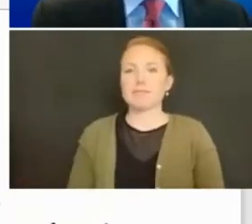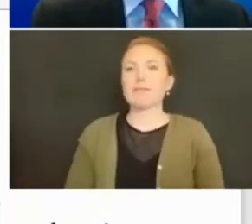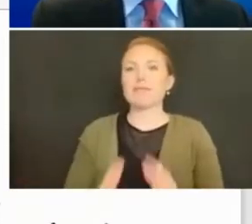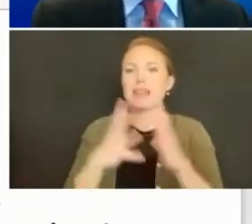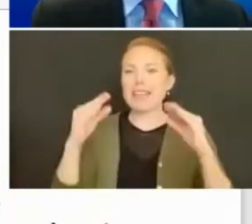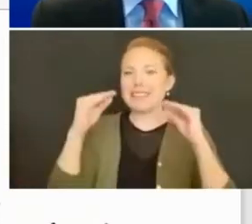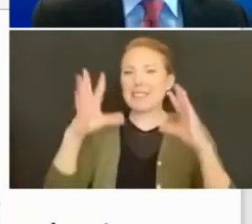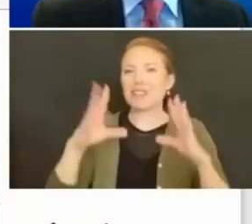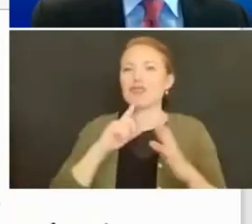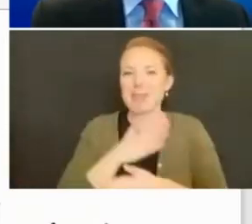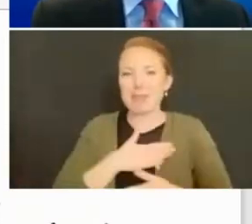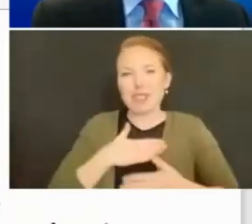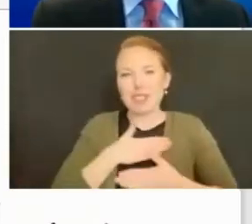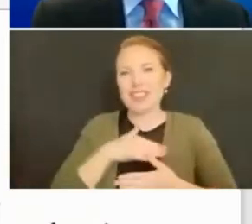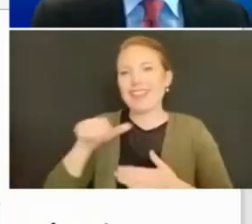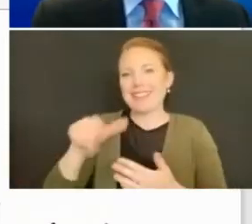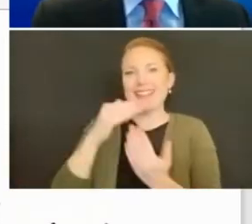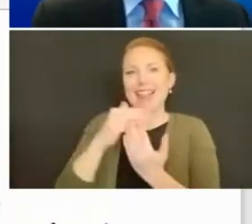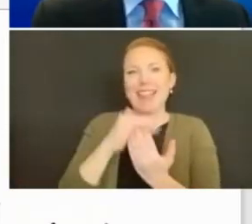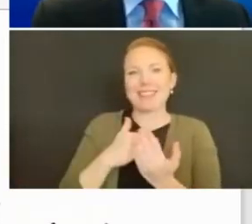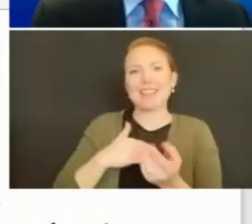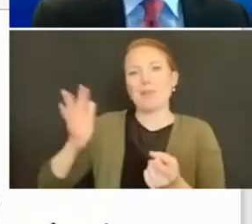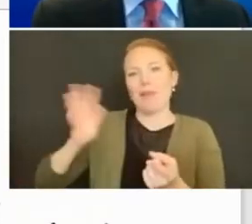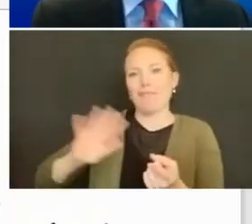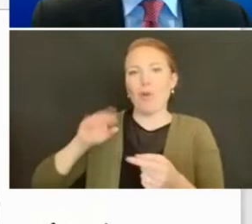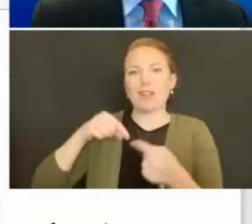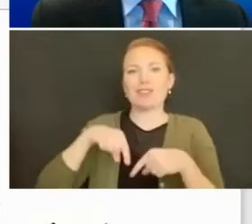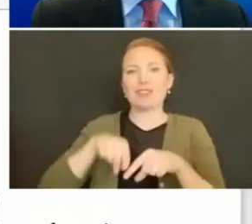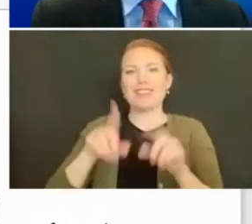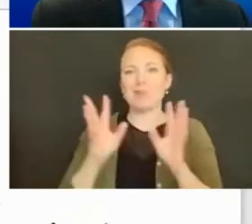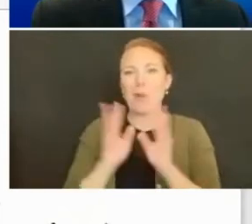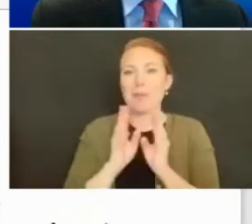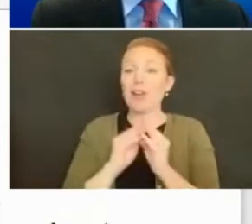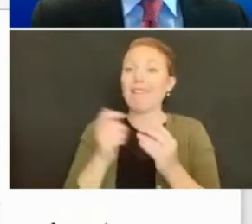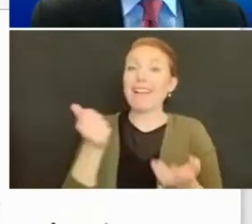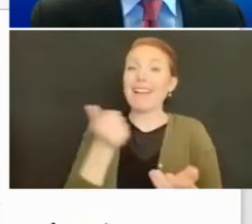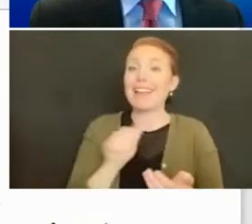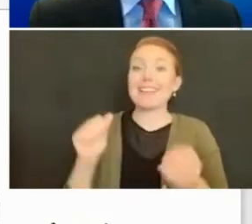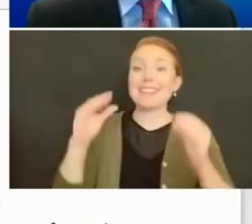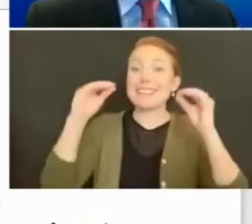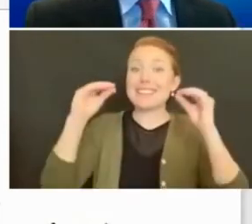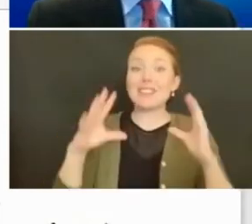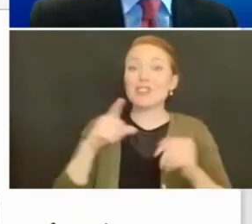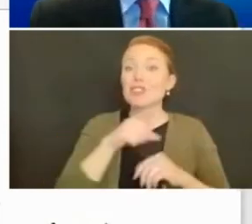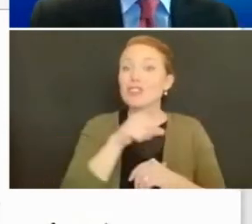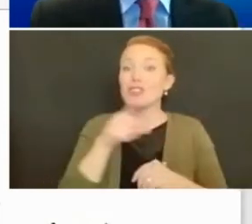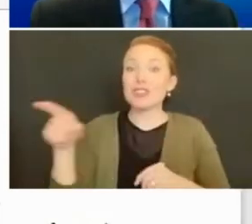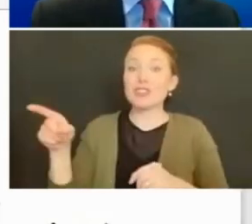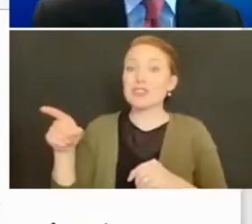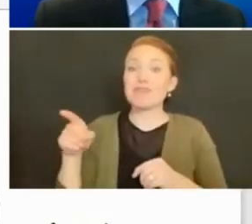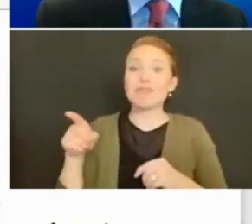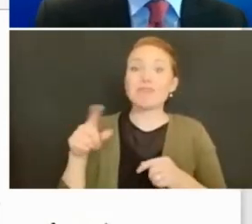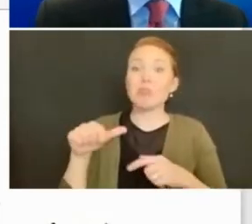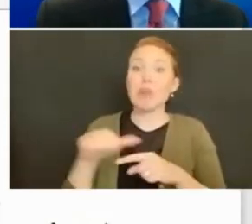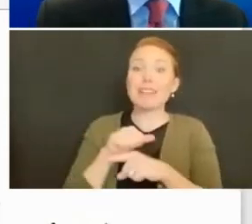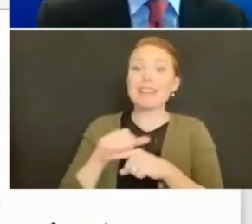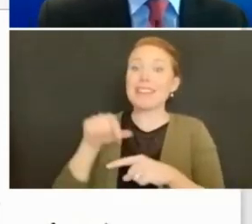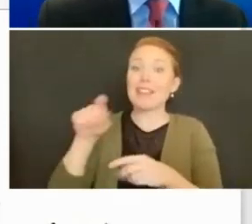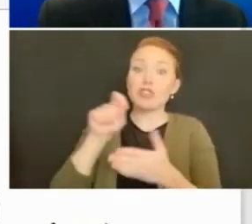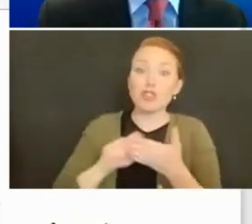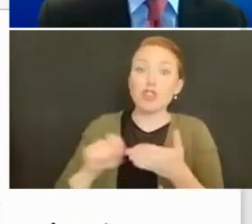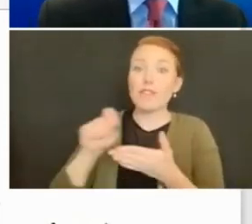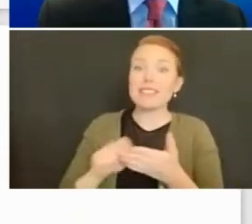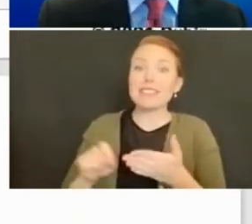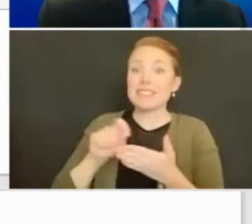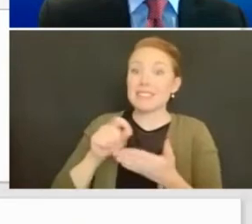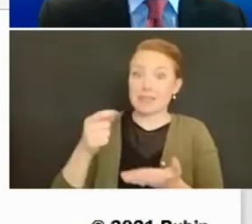this lesson in a previous session, so we wanted to do it again. Any light bulbs coming on for students? Anybody successfully signed their name